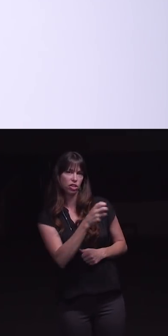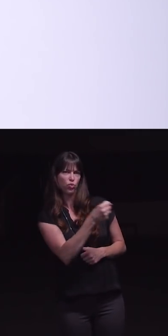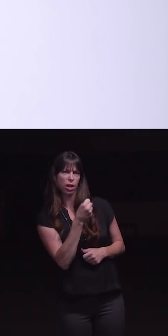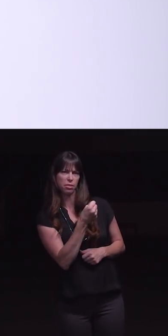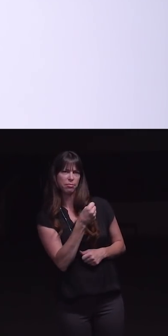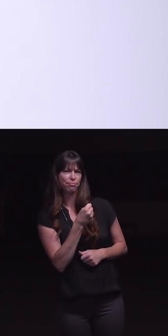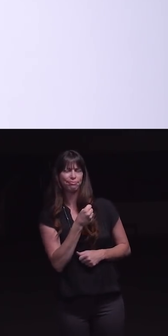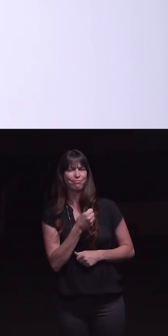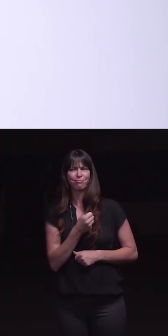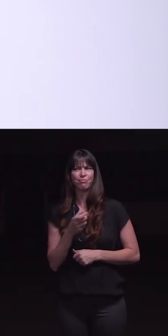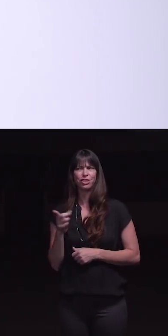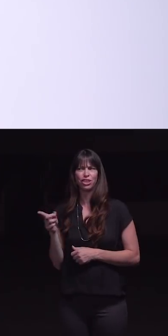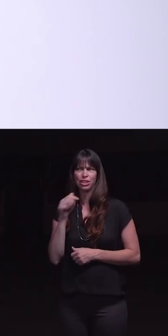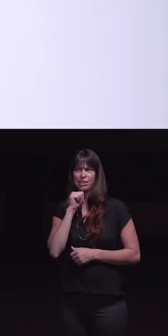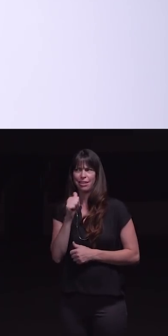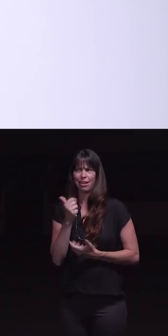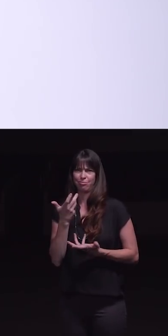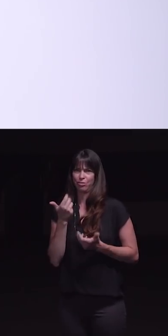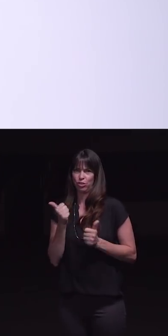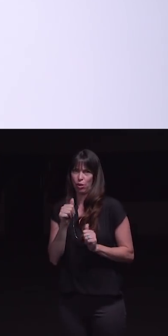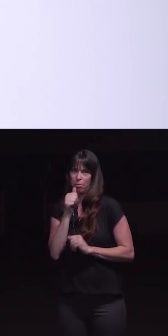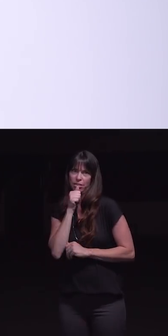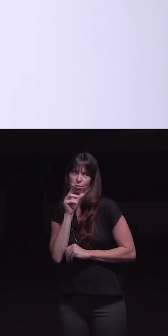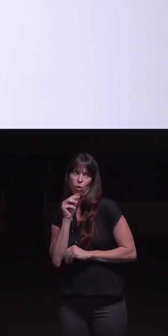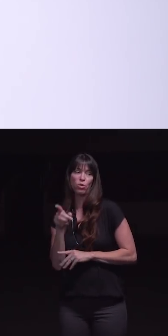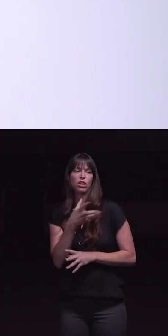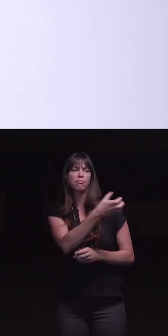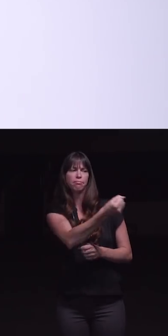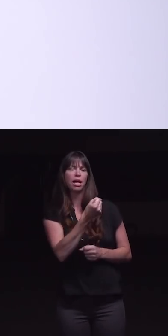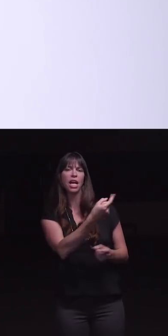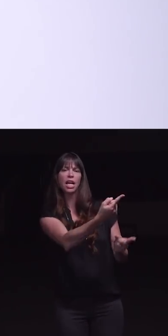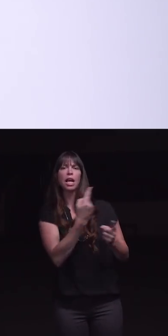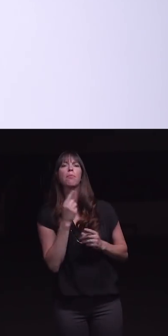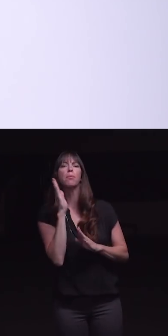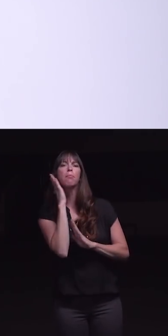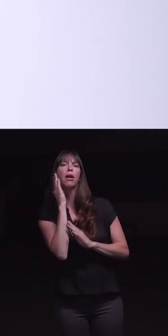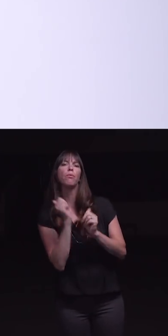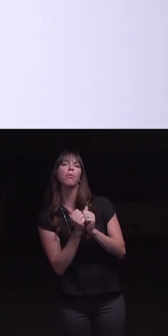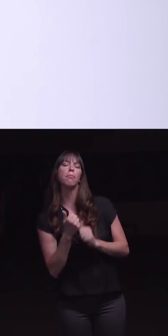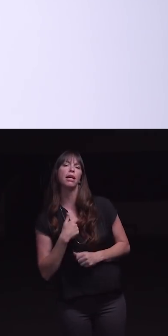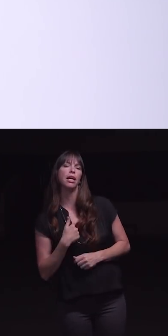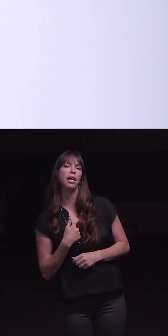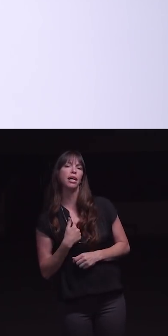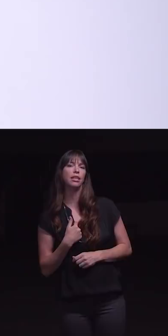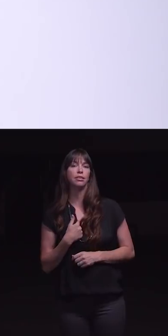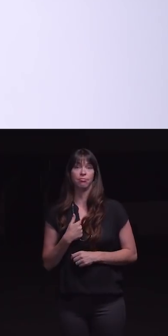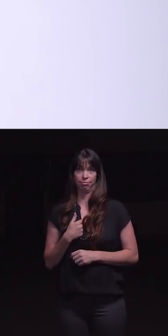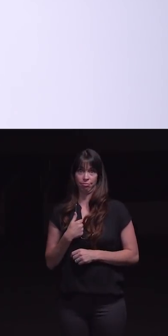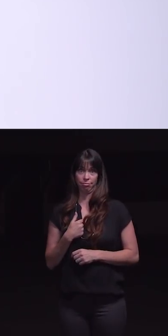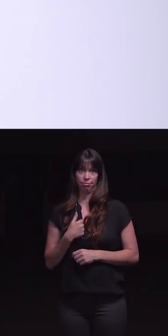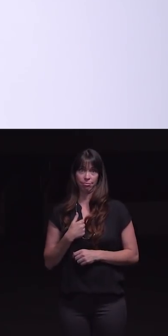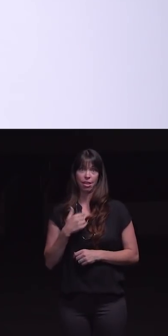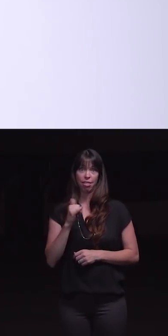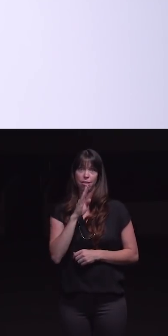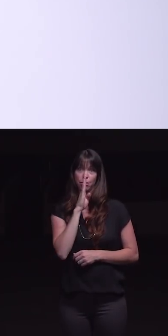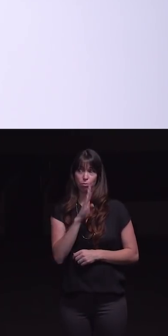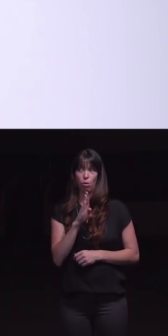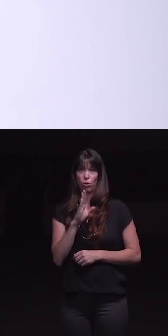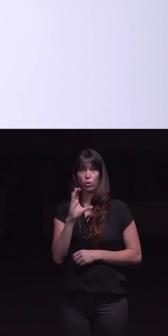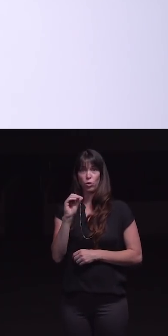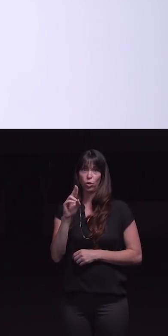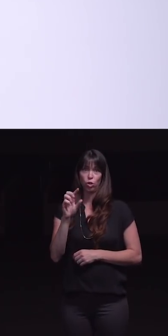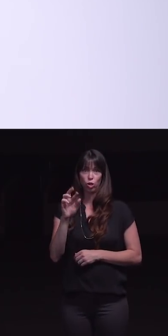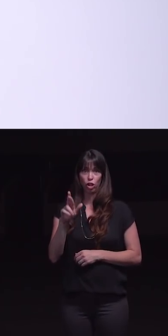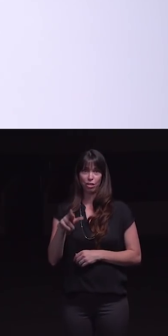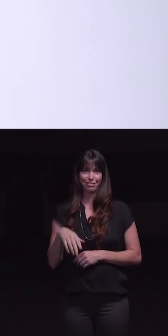jacket. And she's not even subtle with this. She says, come to bed with me. And that's one bold